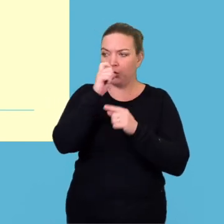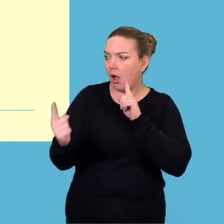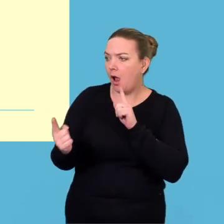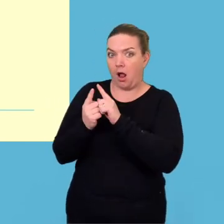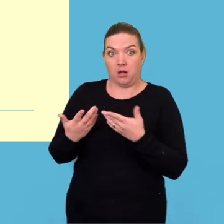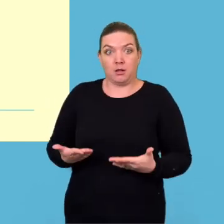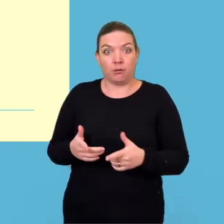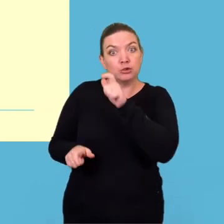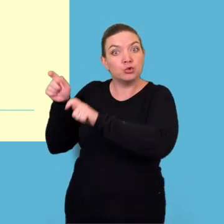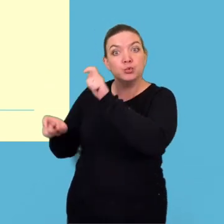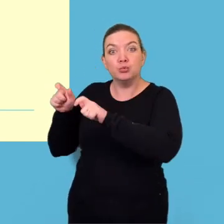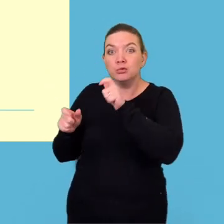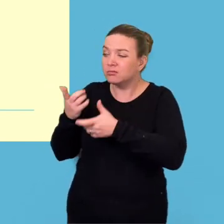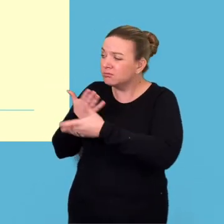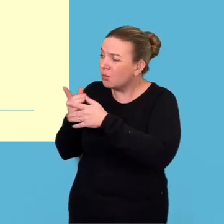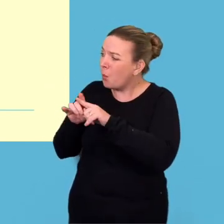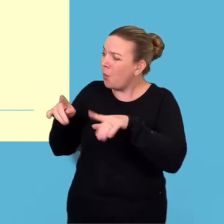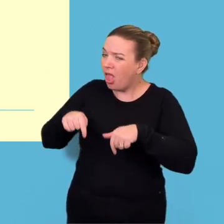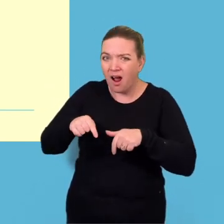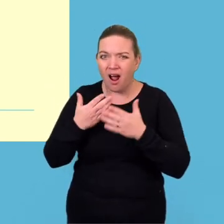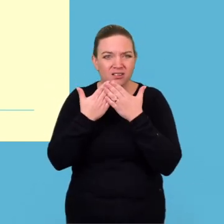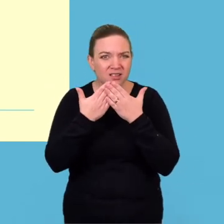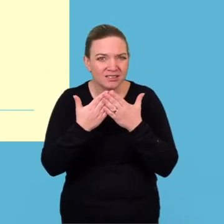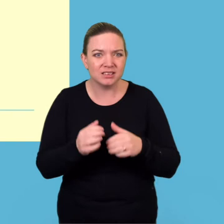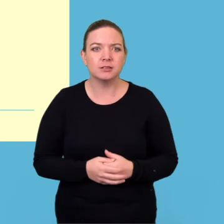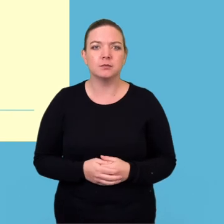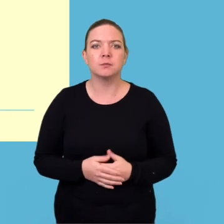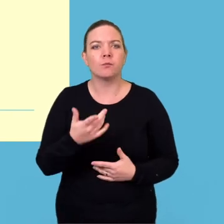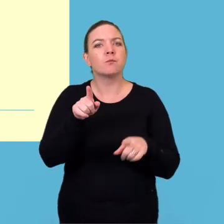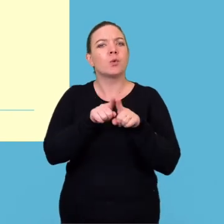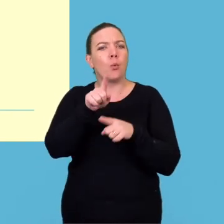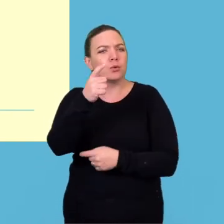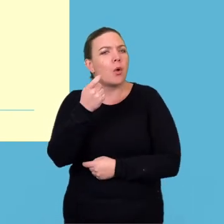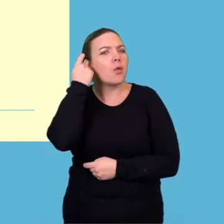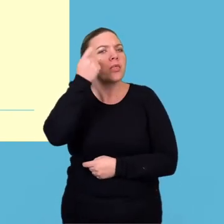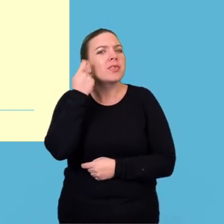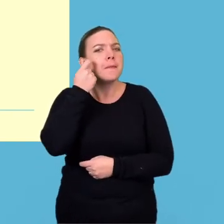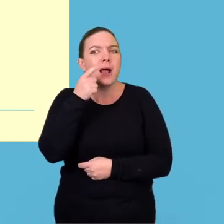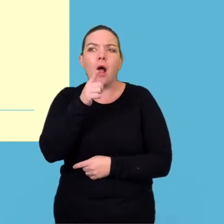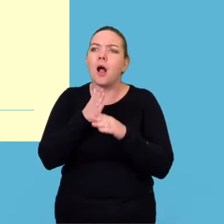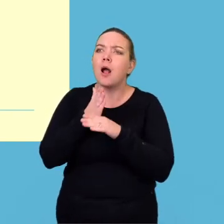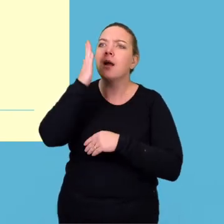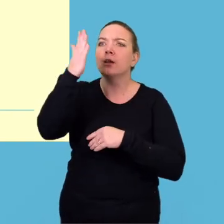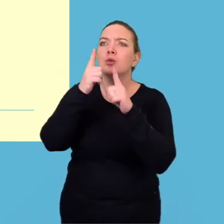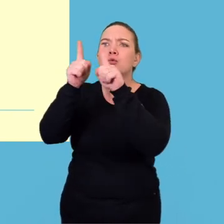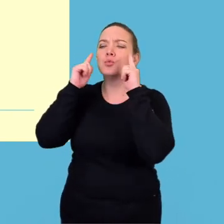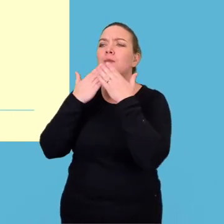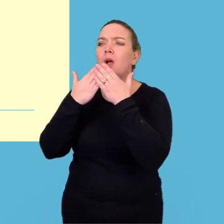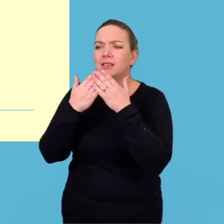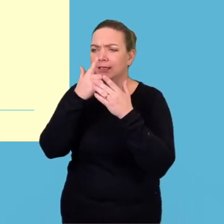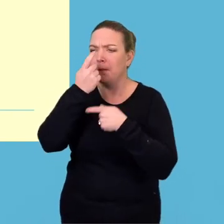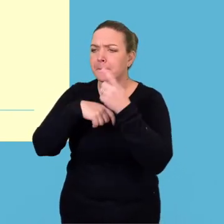current students at Birkbeck about what it's like to study here. It's also a good idea to think about what factors might make studying